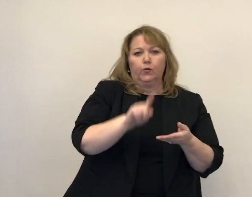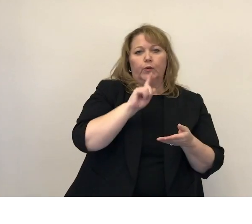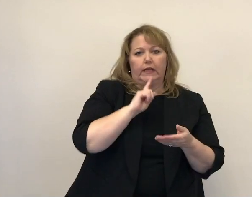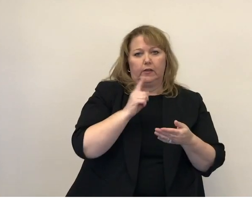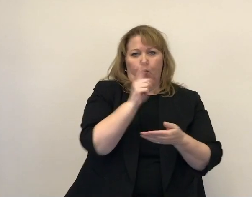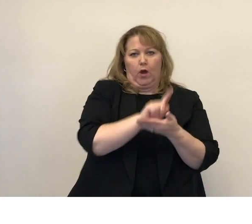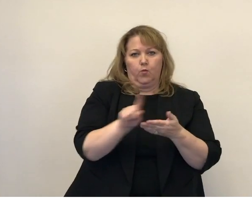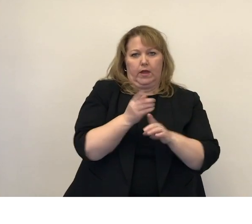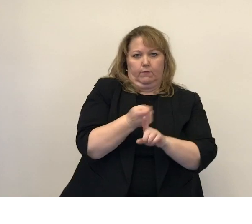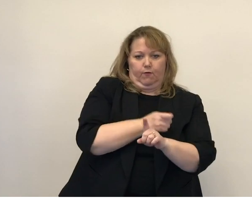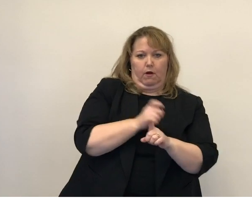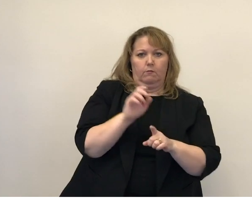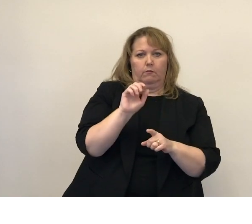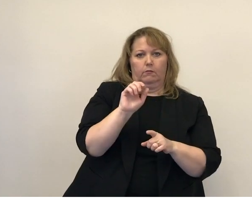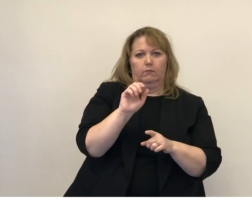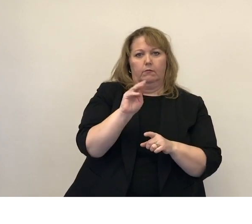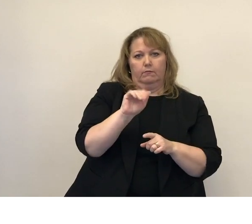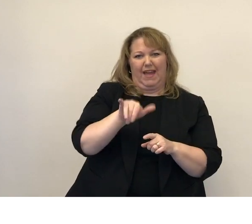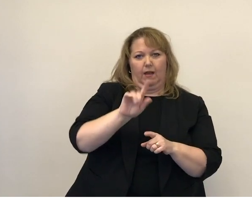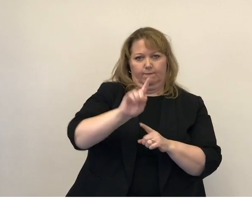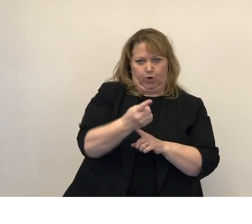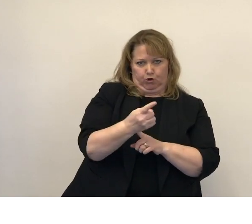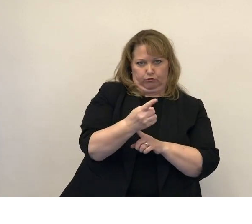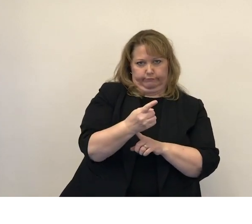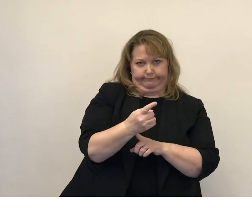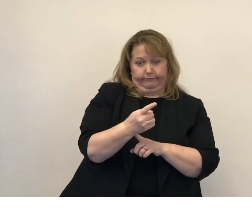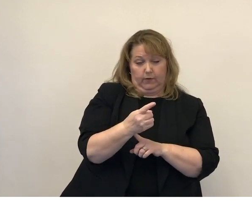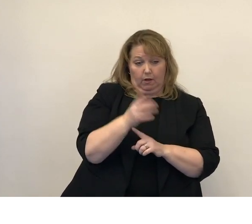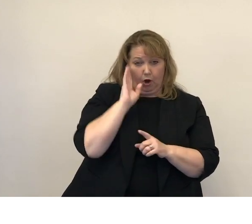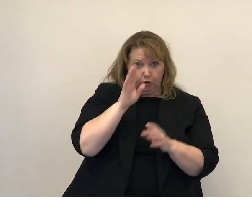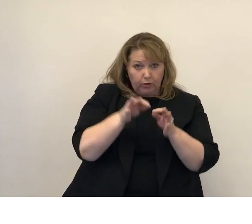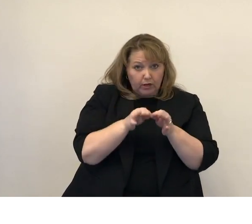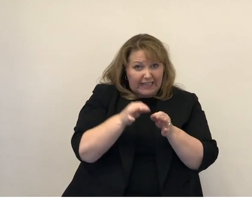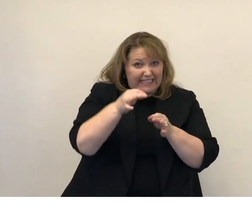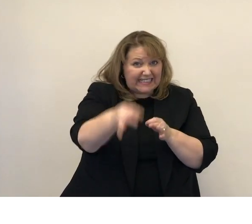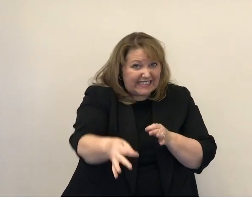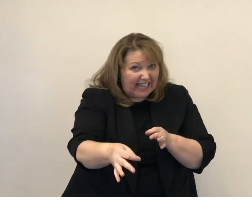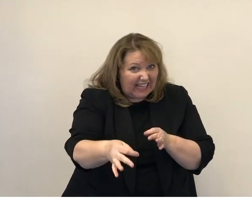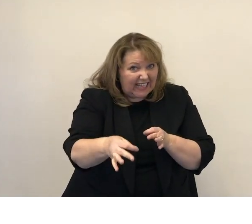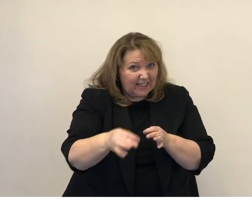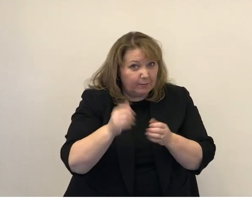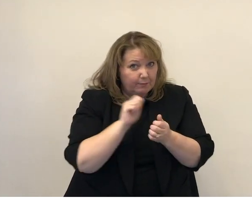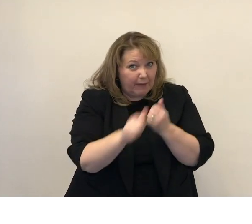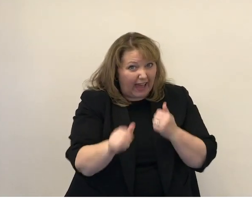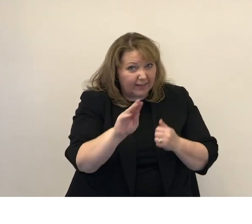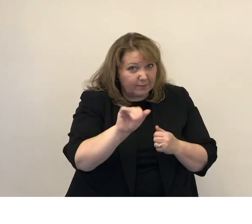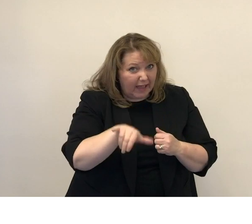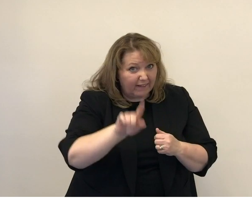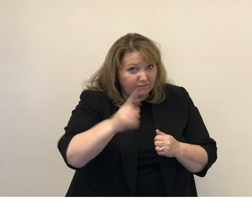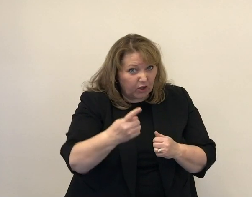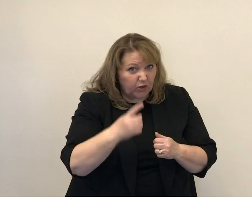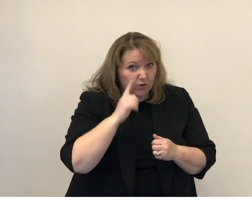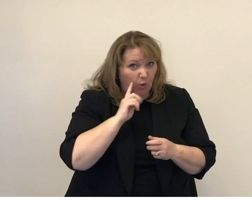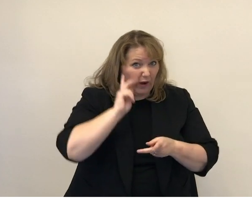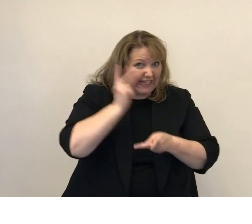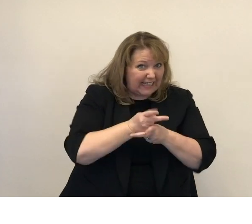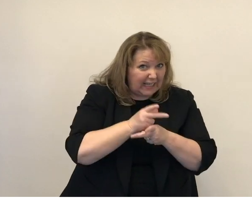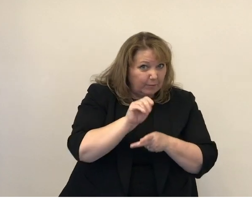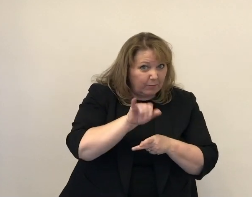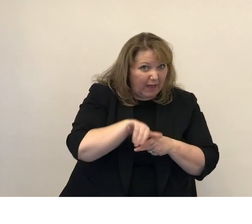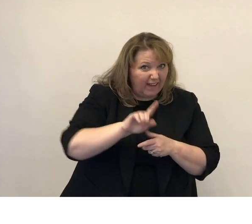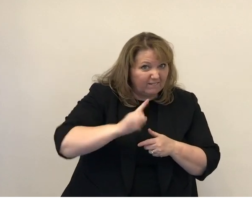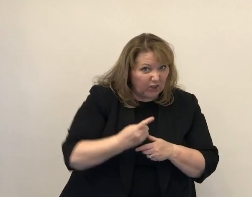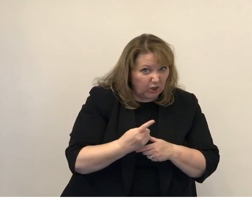guidance in that direction. If I felt comfortable giving a guidance one way or the other today, I would give it to you. I am looking at data, and I mean